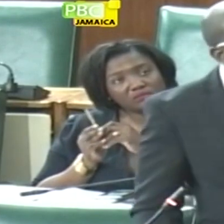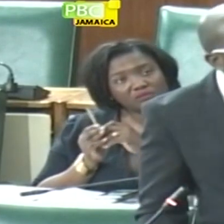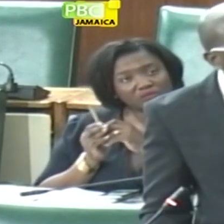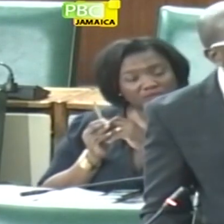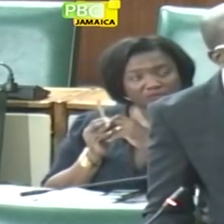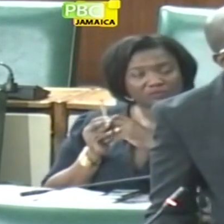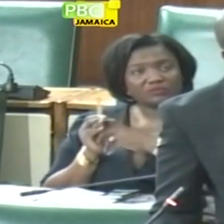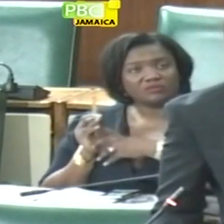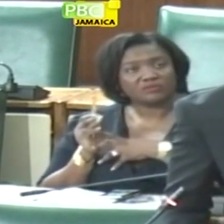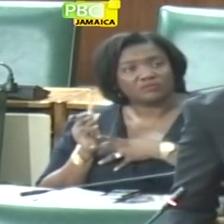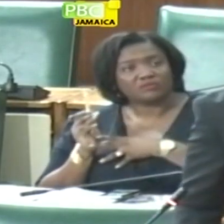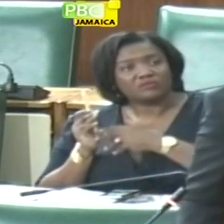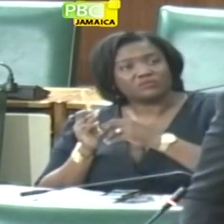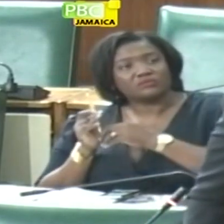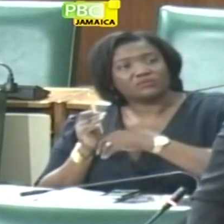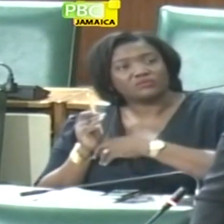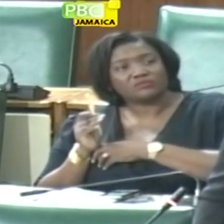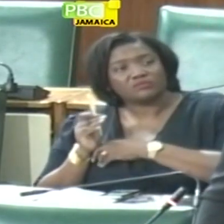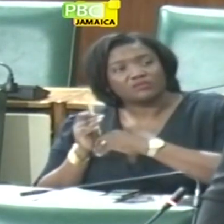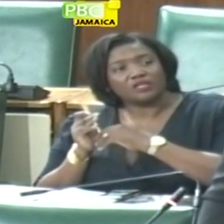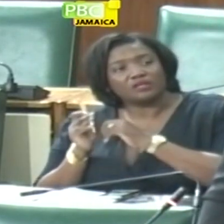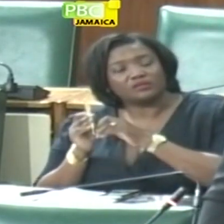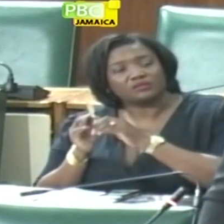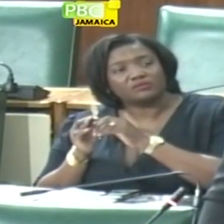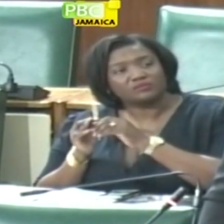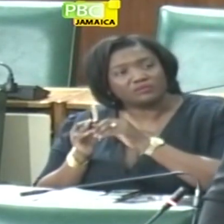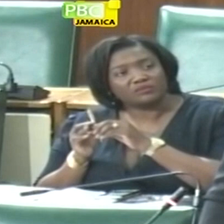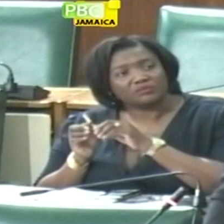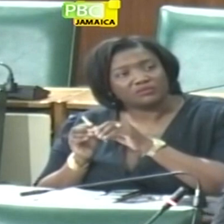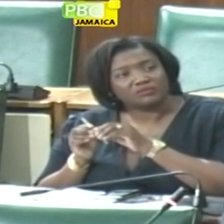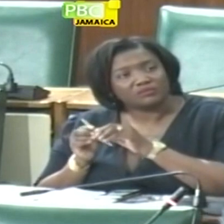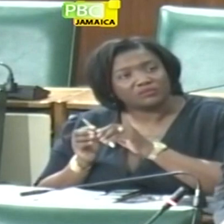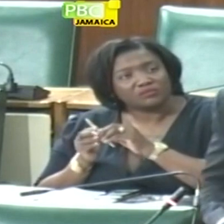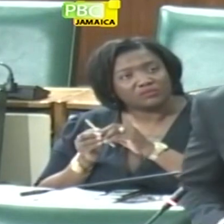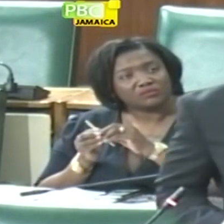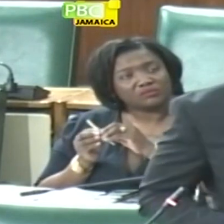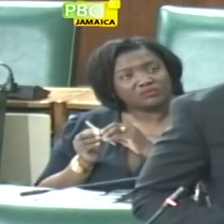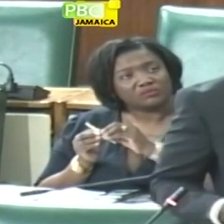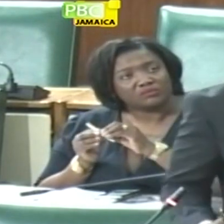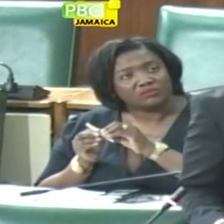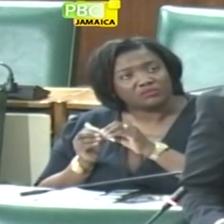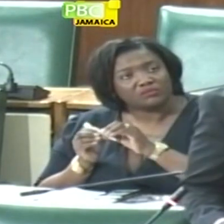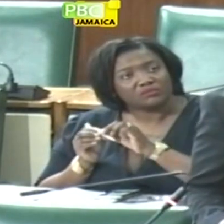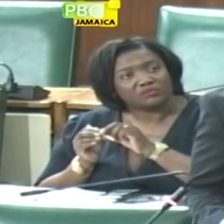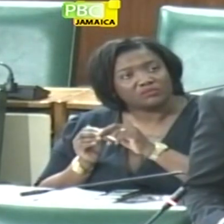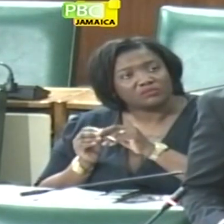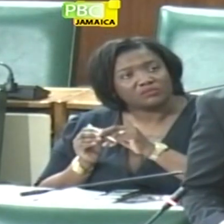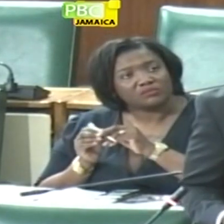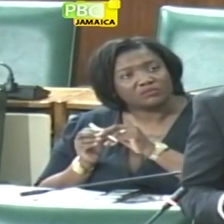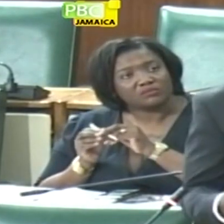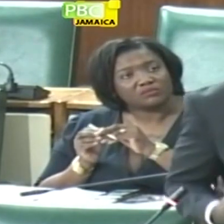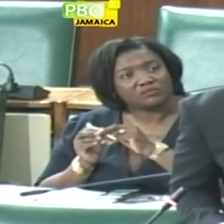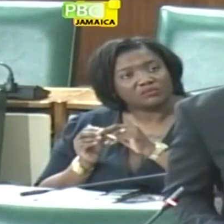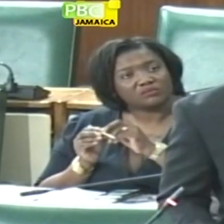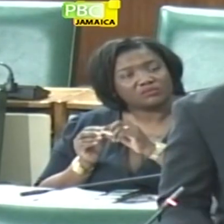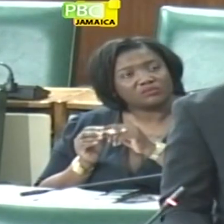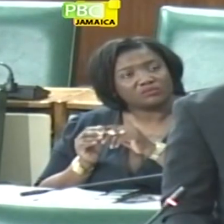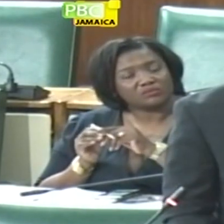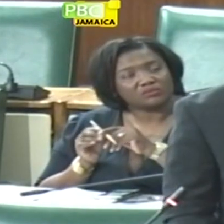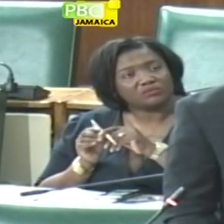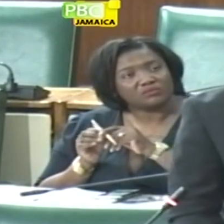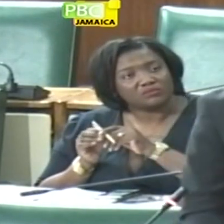is a reason why we continued the work. Not just because we had an opportunity to not be